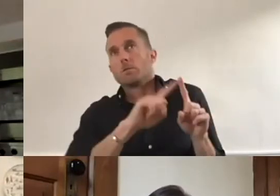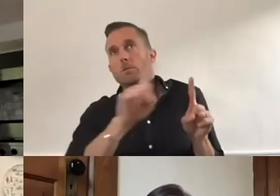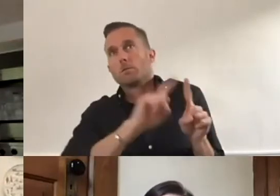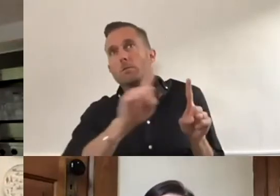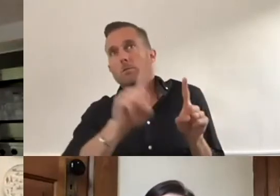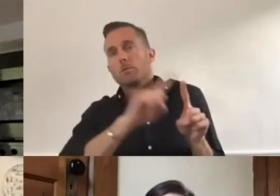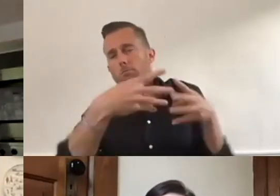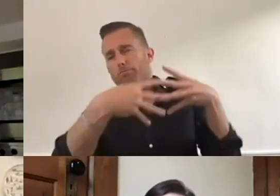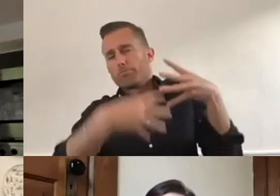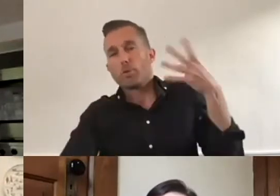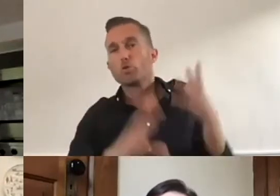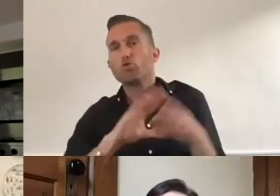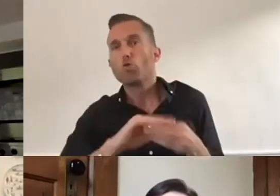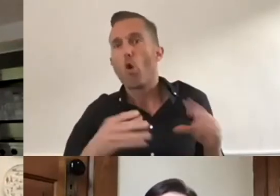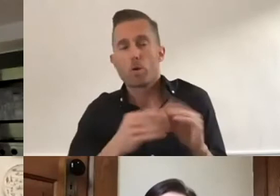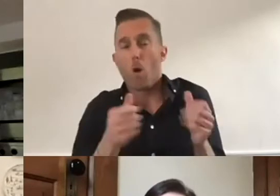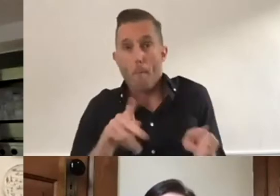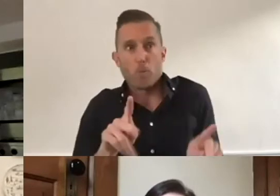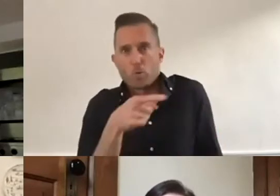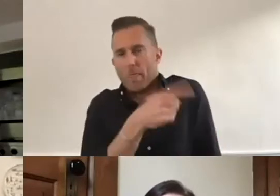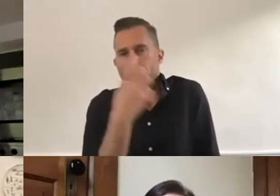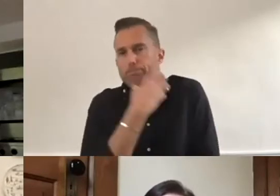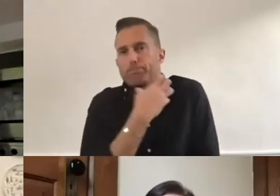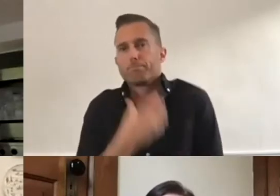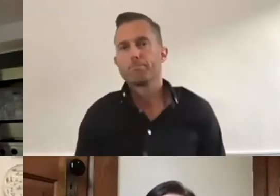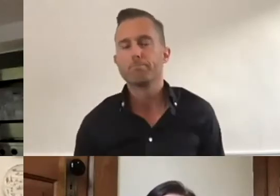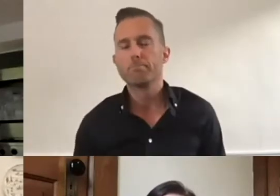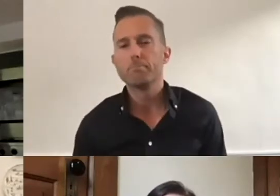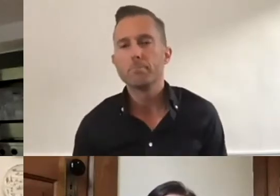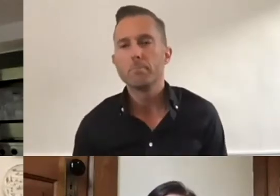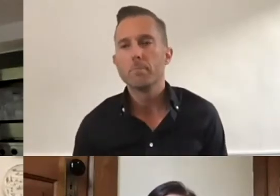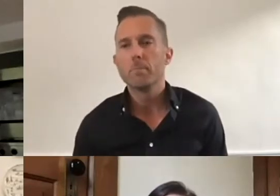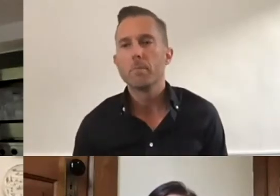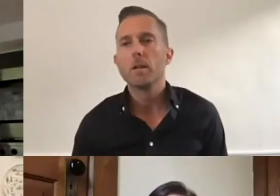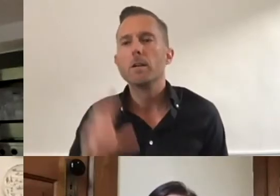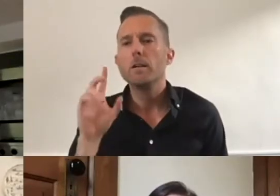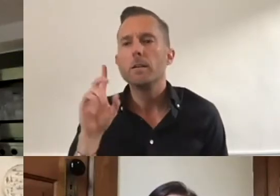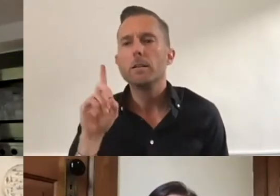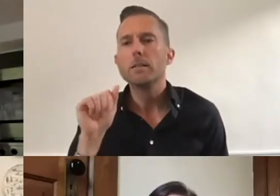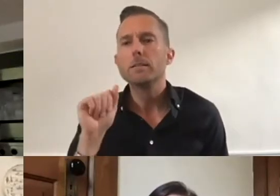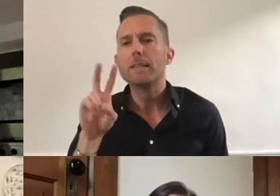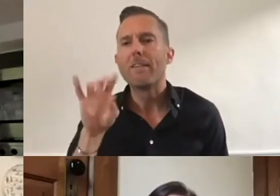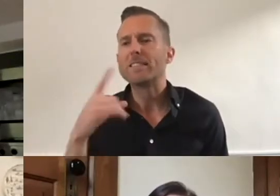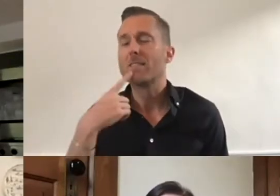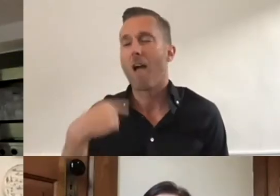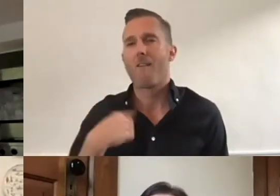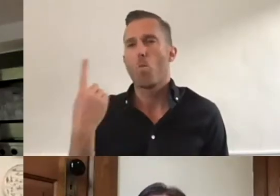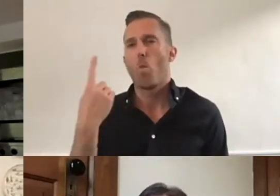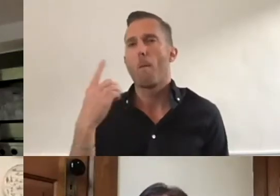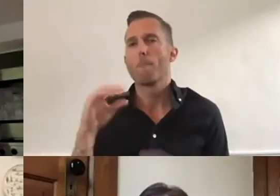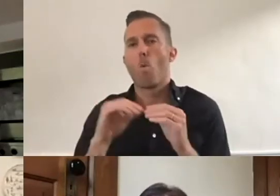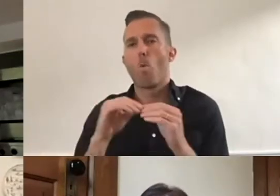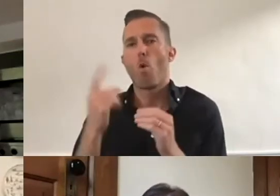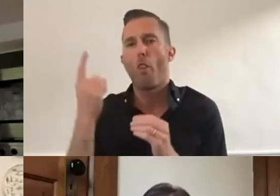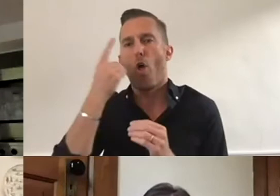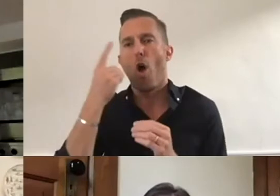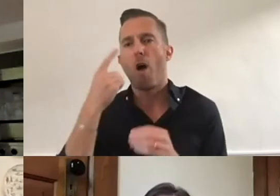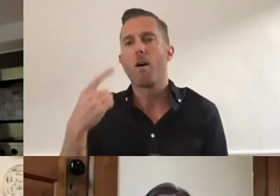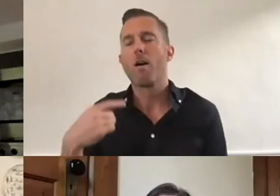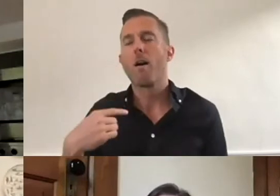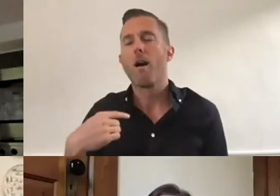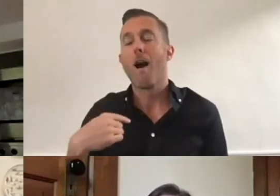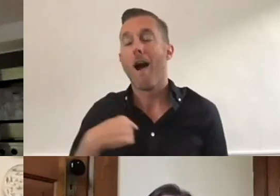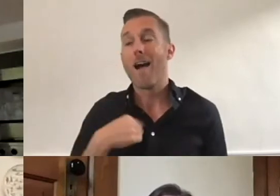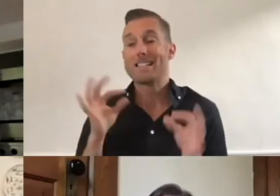so much opportunity there. Yeah, I have one more thought, which is I definitely have